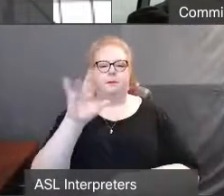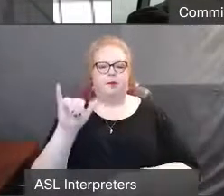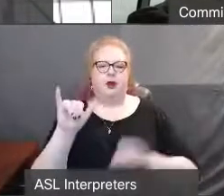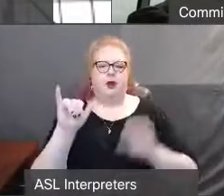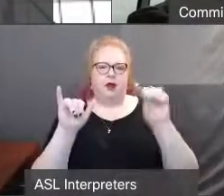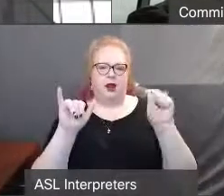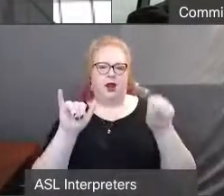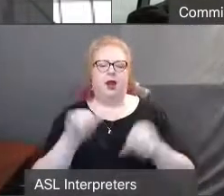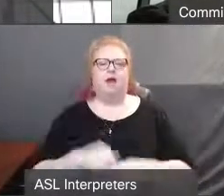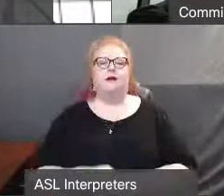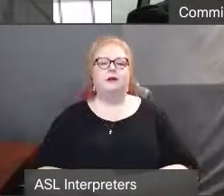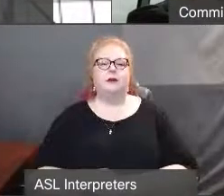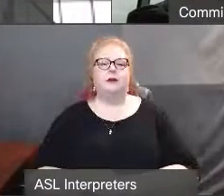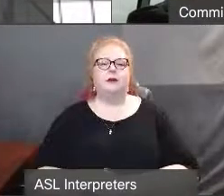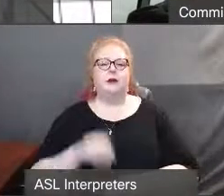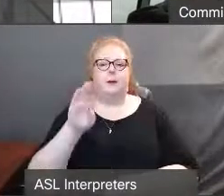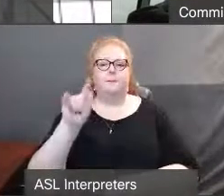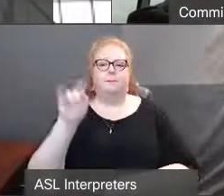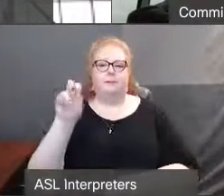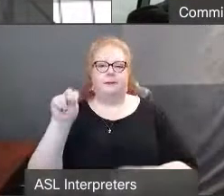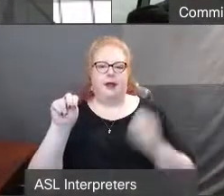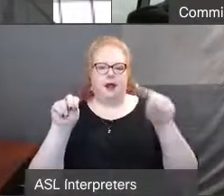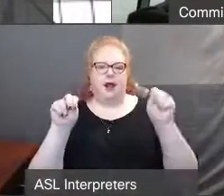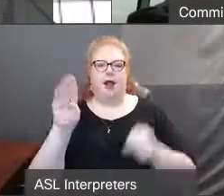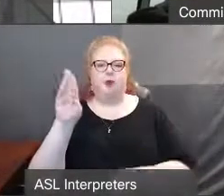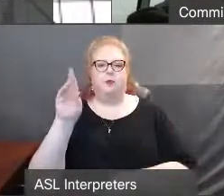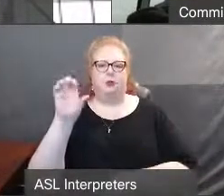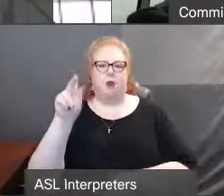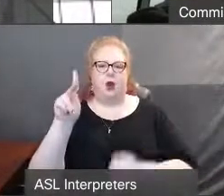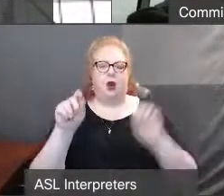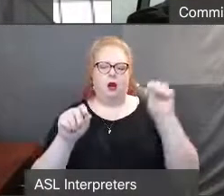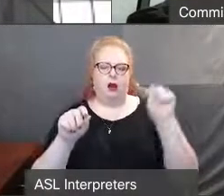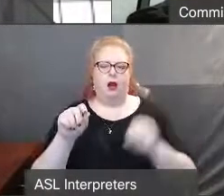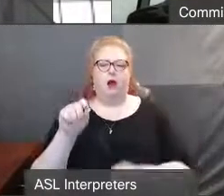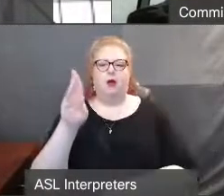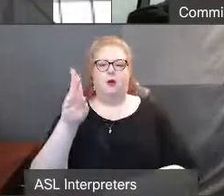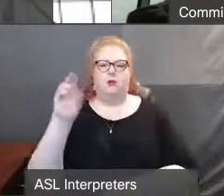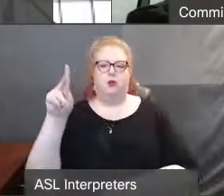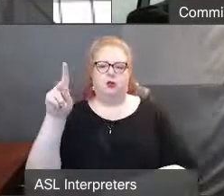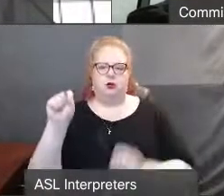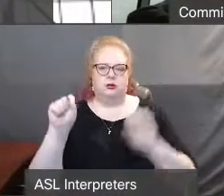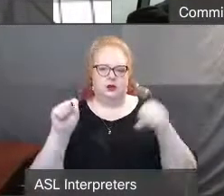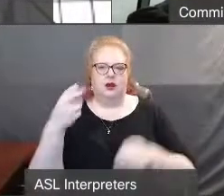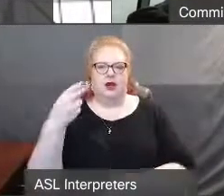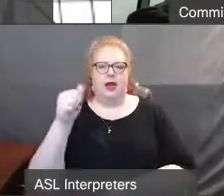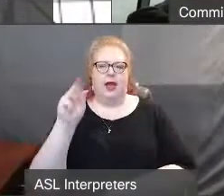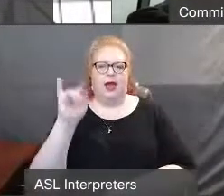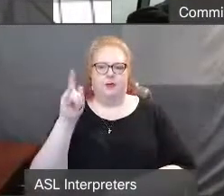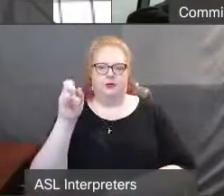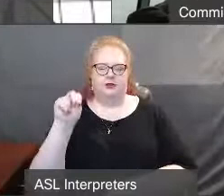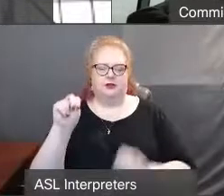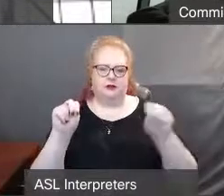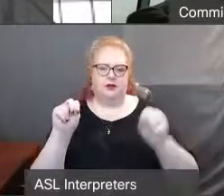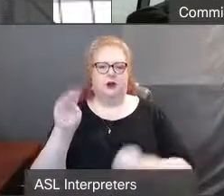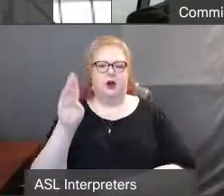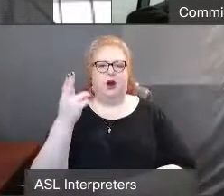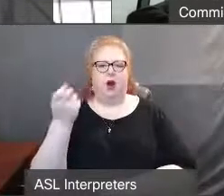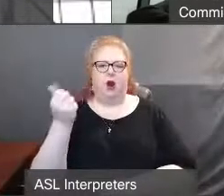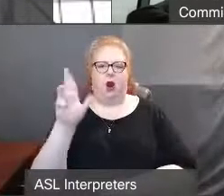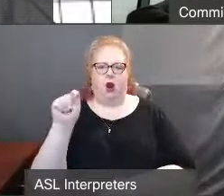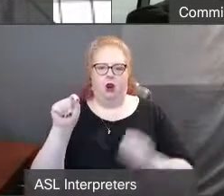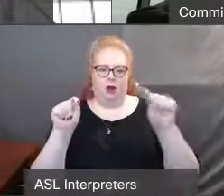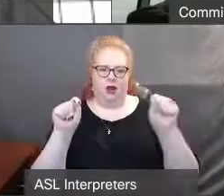Aye. Benton. Aye. Brock. Aye. Brooks. Aye. Hamilton. Aye. Hart.